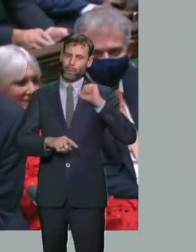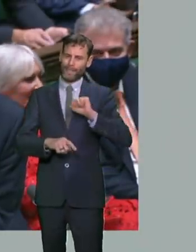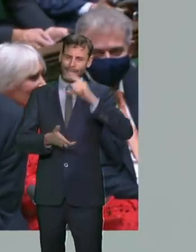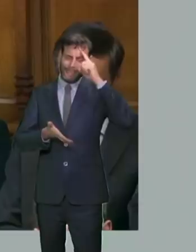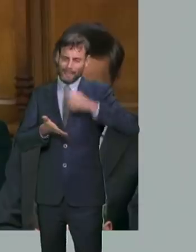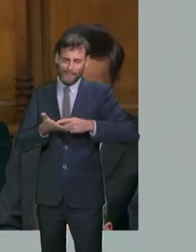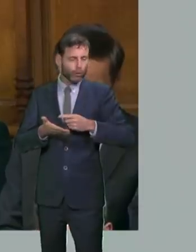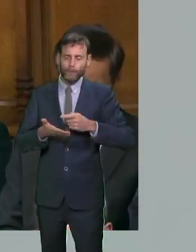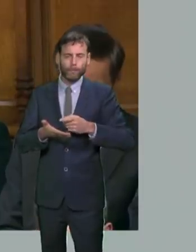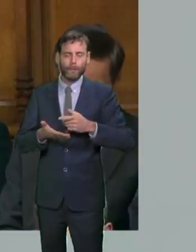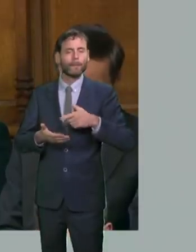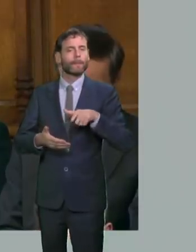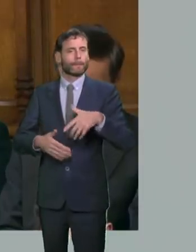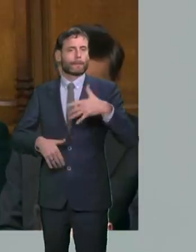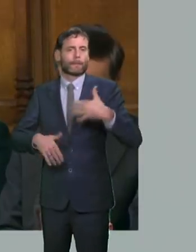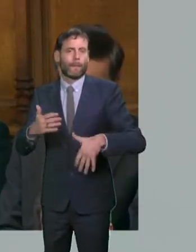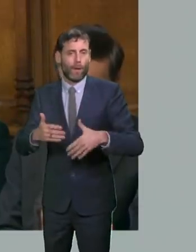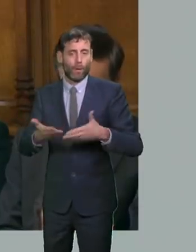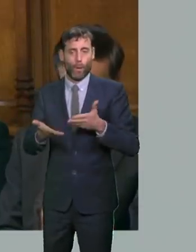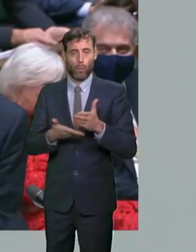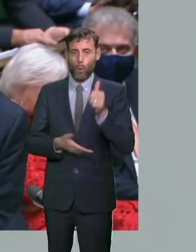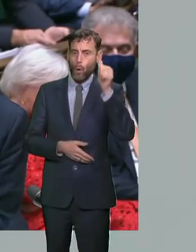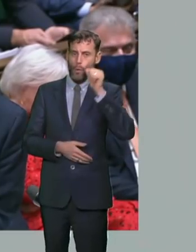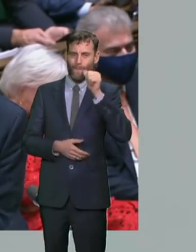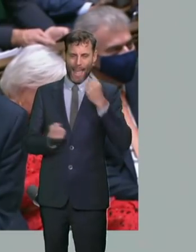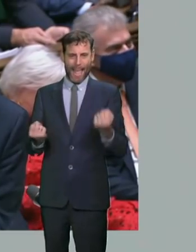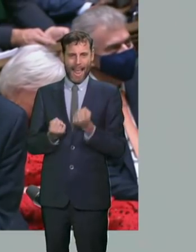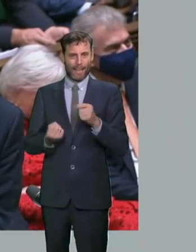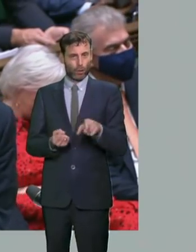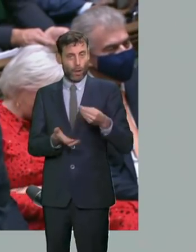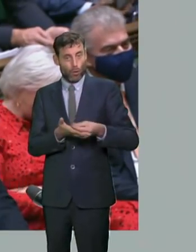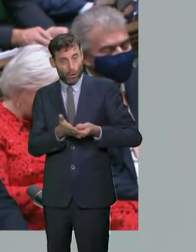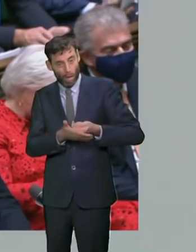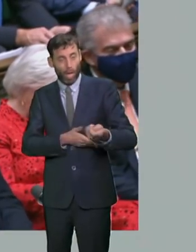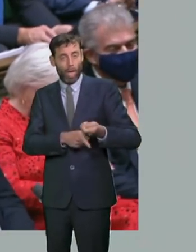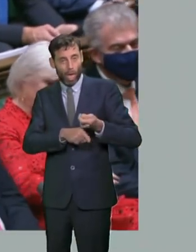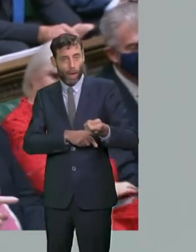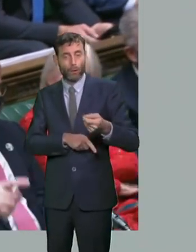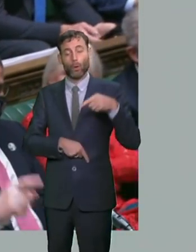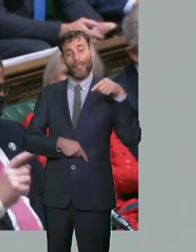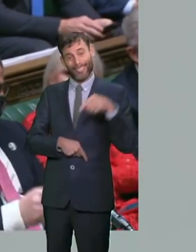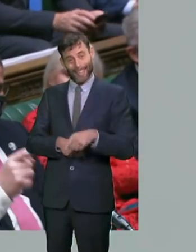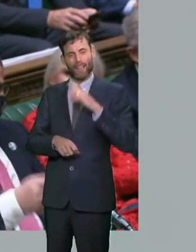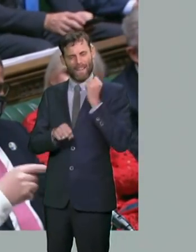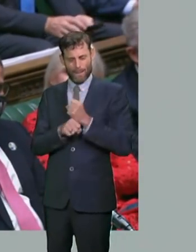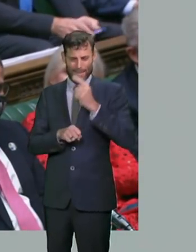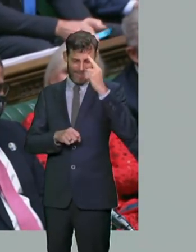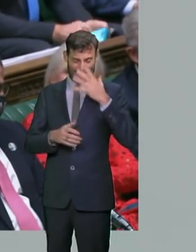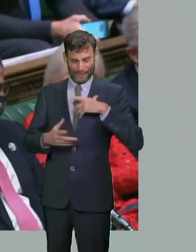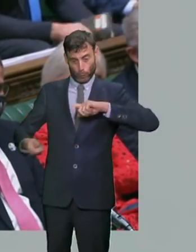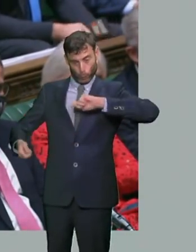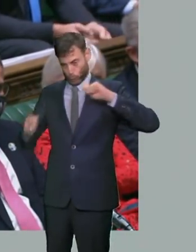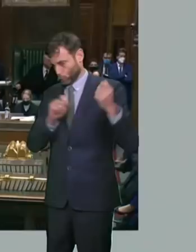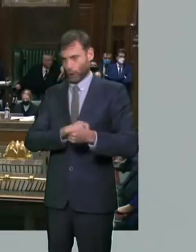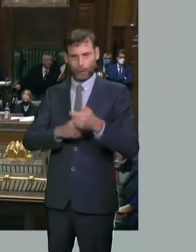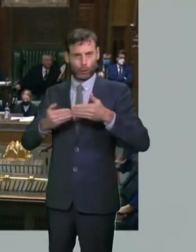ago from unfair energy costs. We need to fix it, and this government is getting on and making another of the long-term changes where